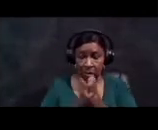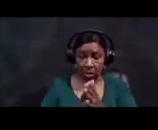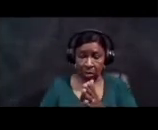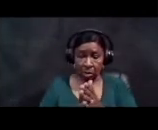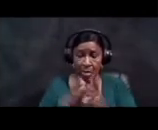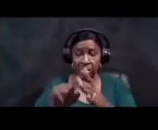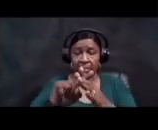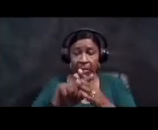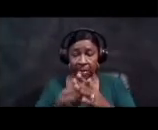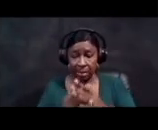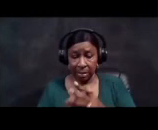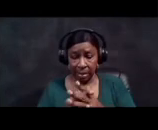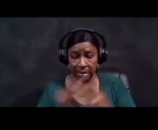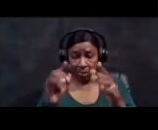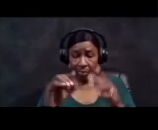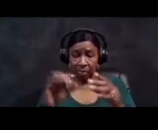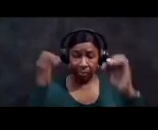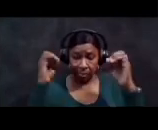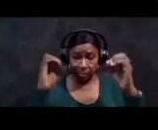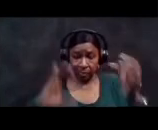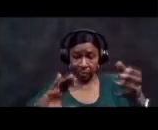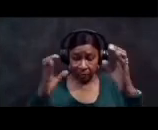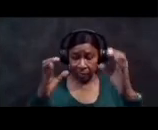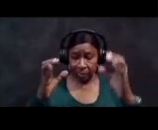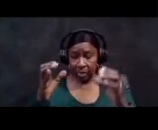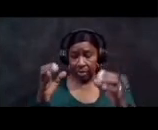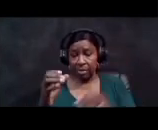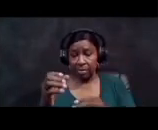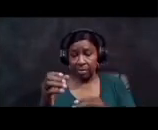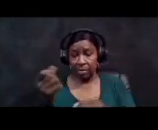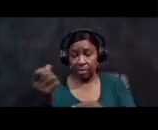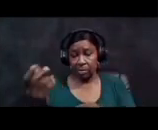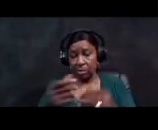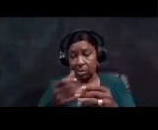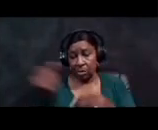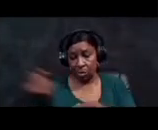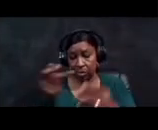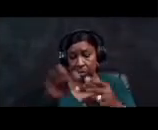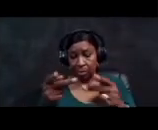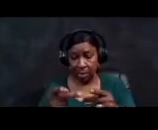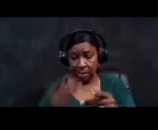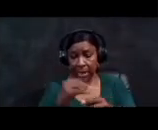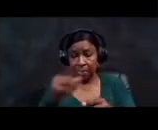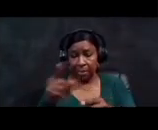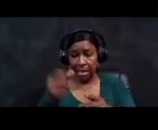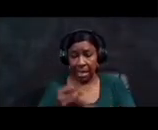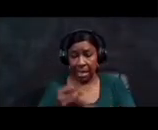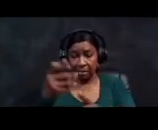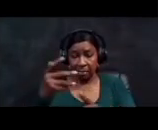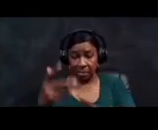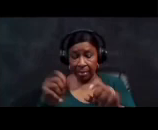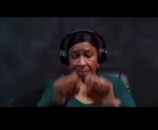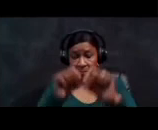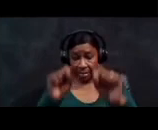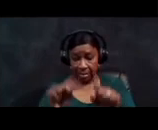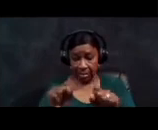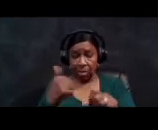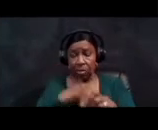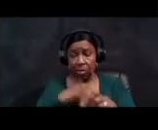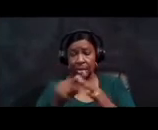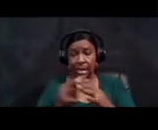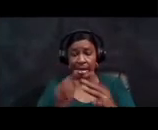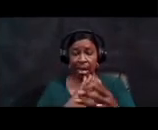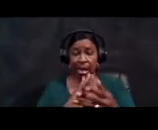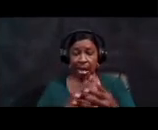the crisis of detention. And we certainly, that did expand the system. We began our story